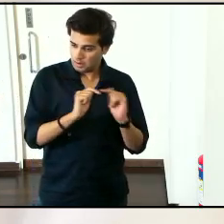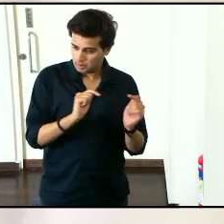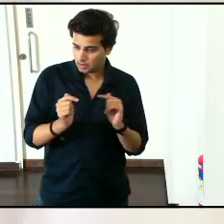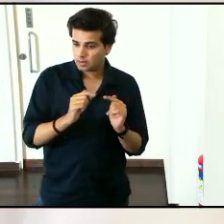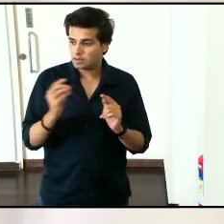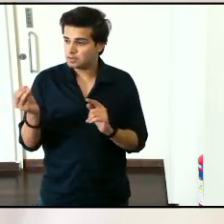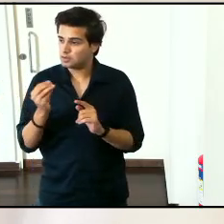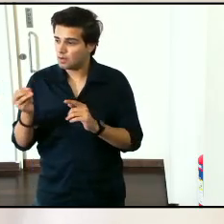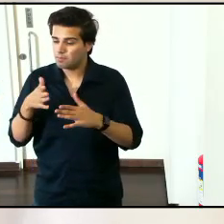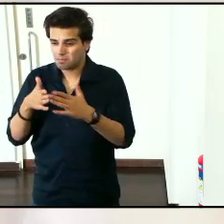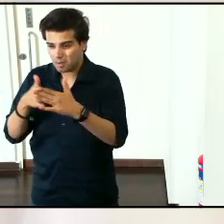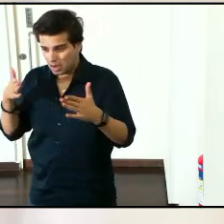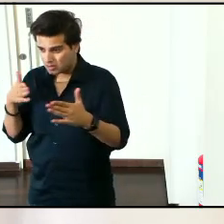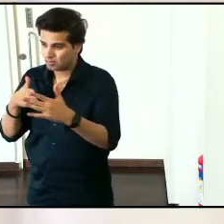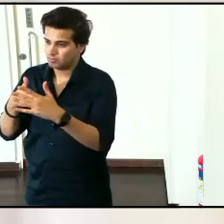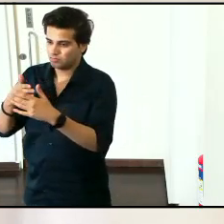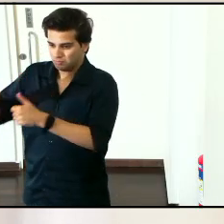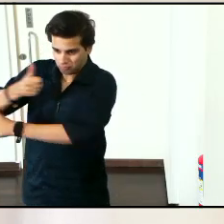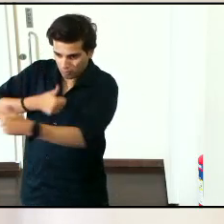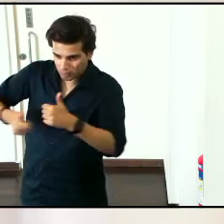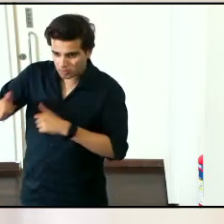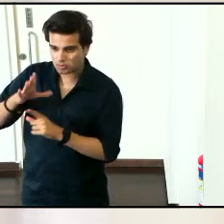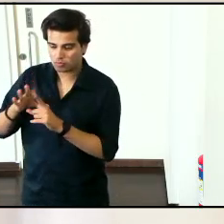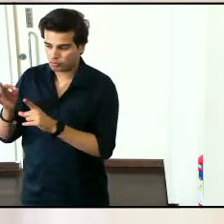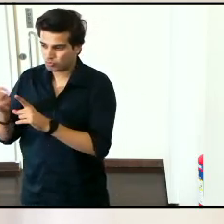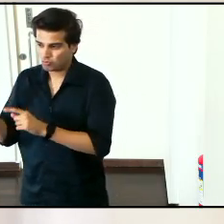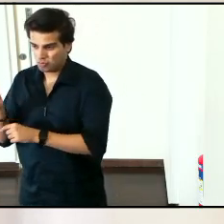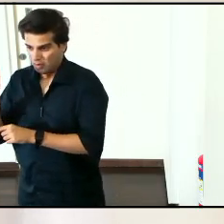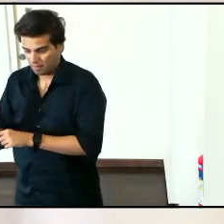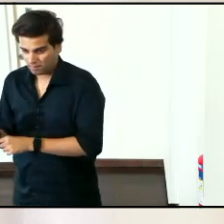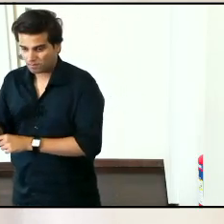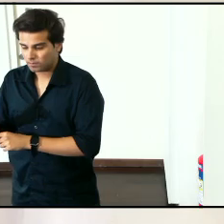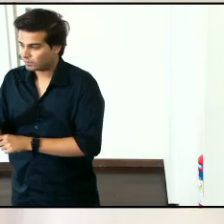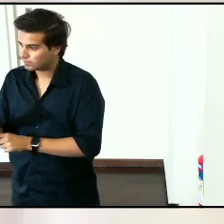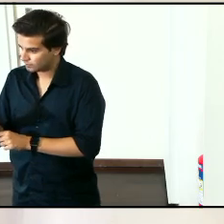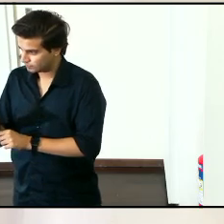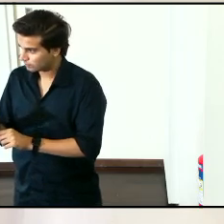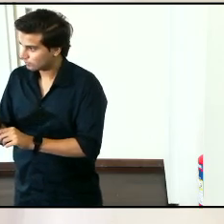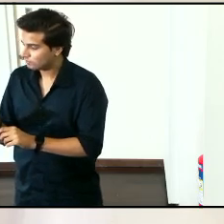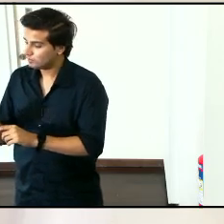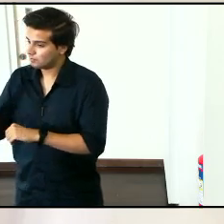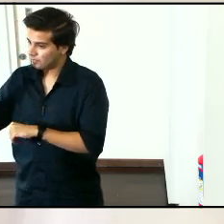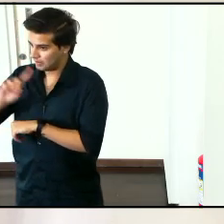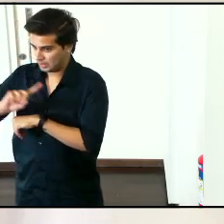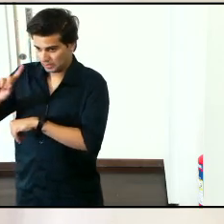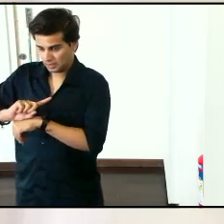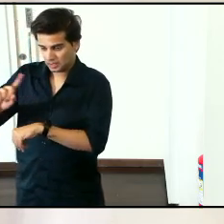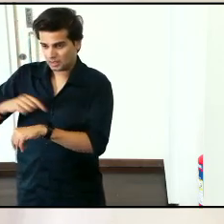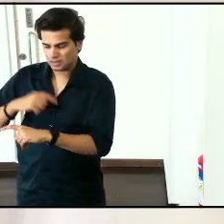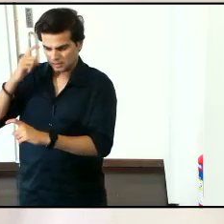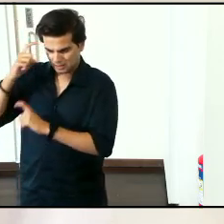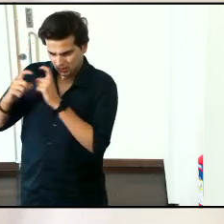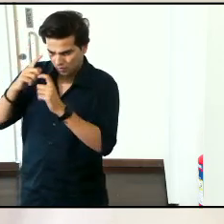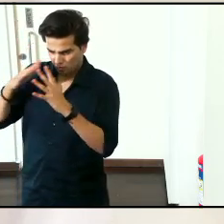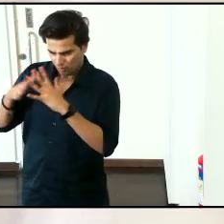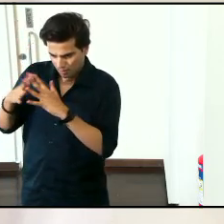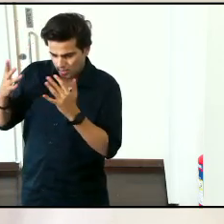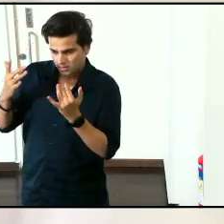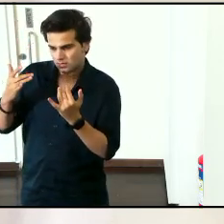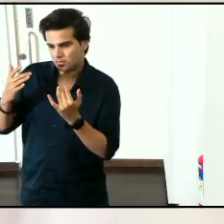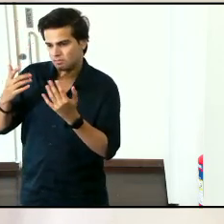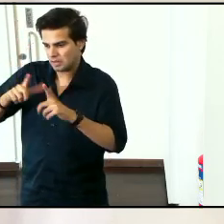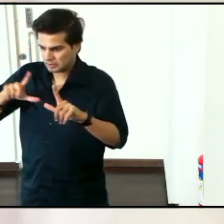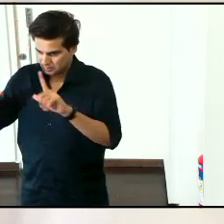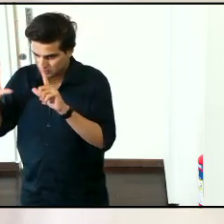most difficult battles in this country. And I think it's on a day when we are thinking about women's exhibitions and